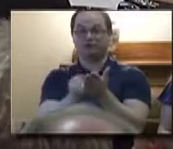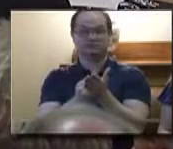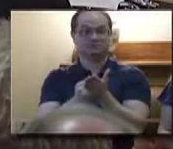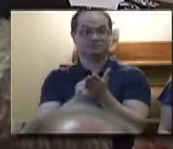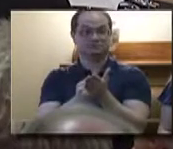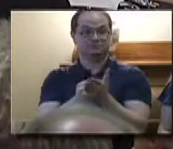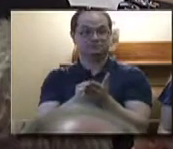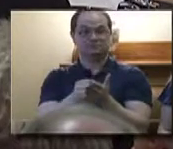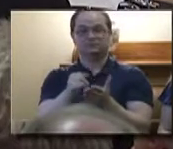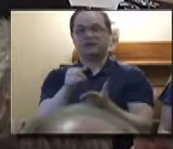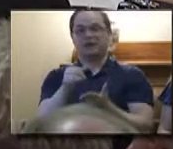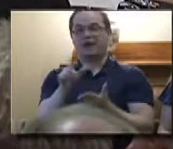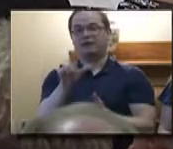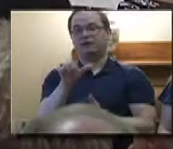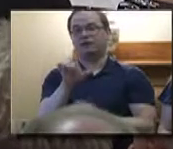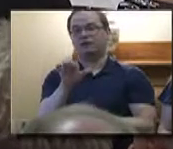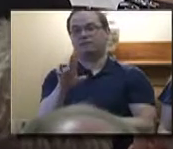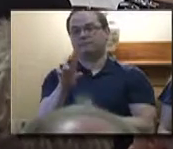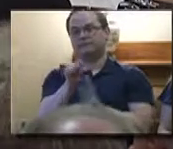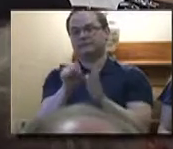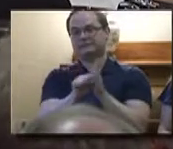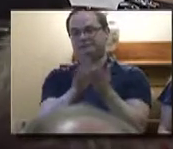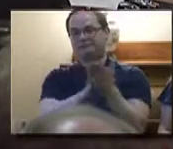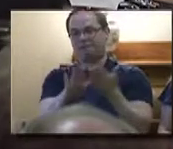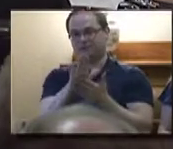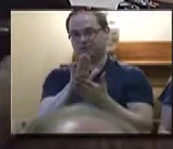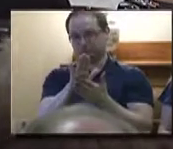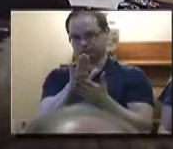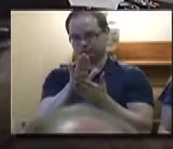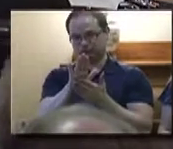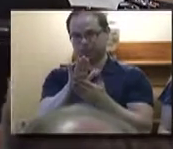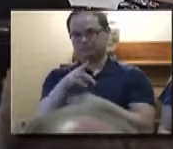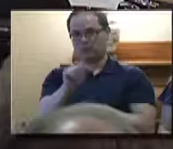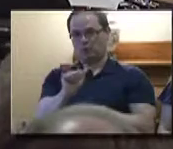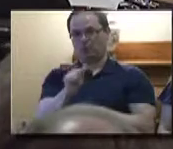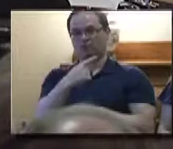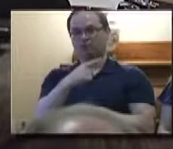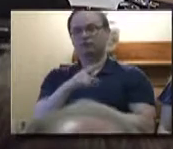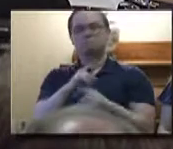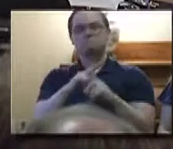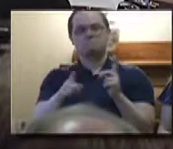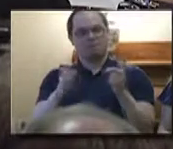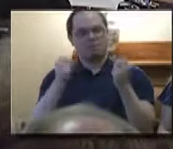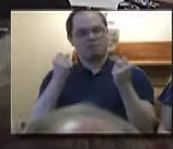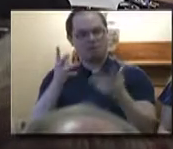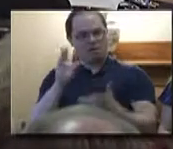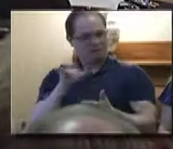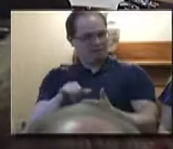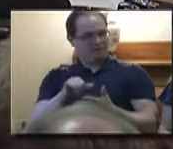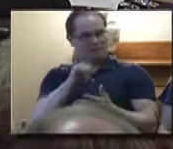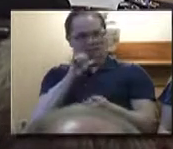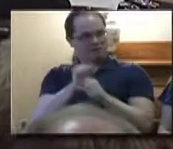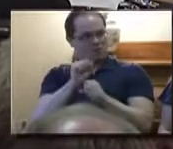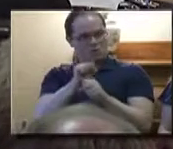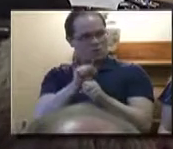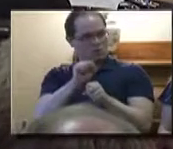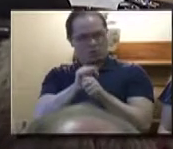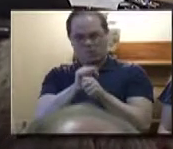Lamar State College does. And a lot of that, it doesn't really work